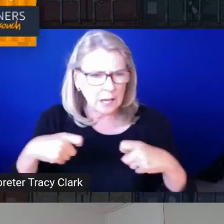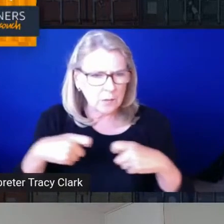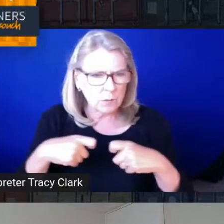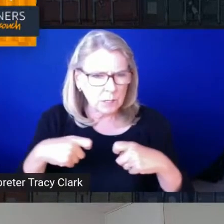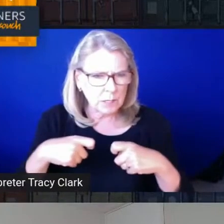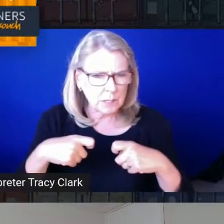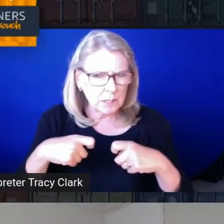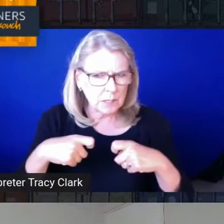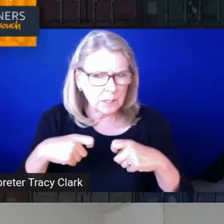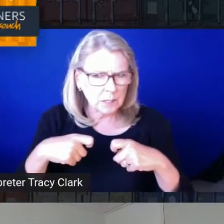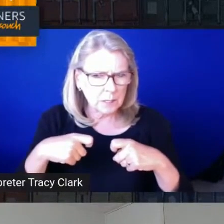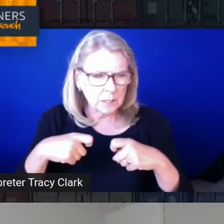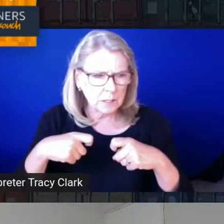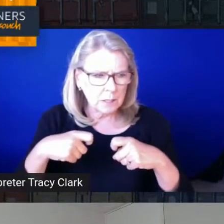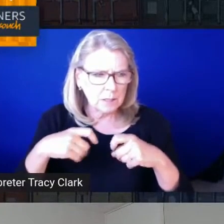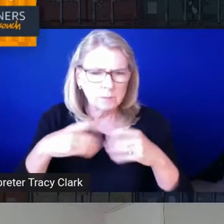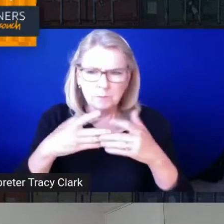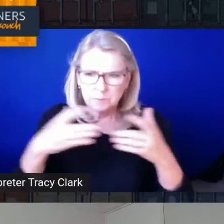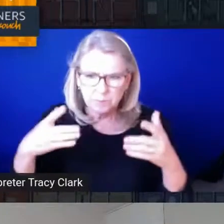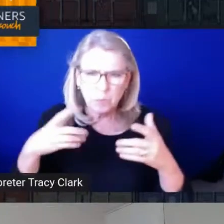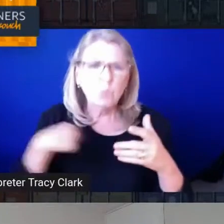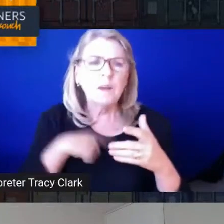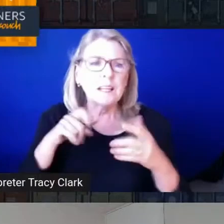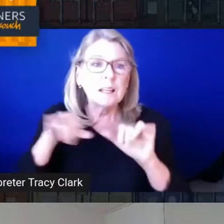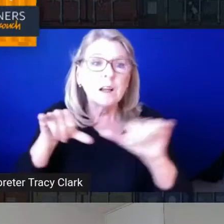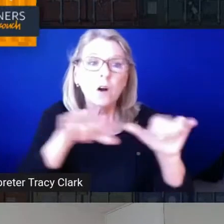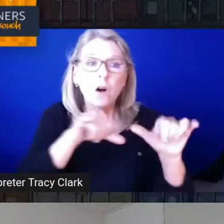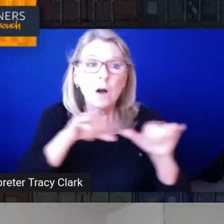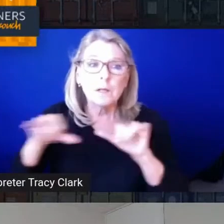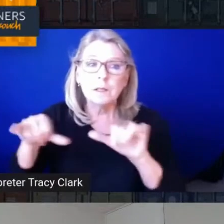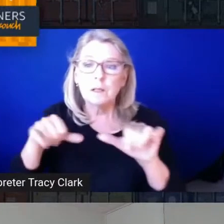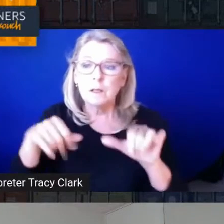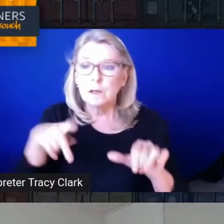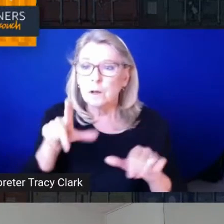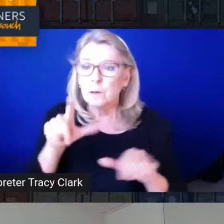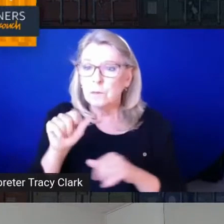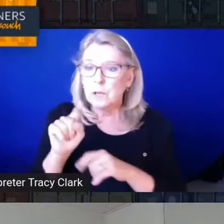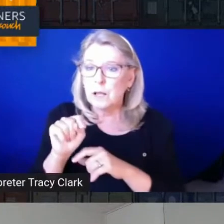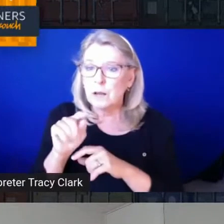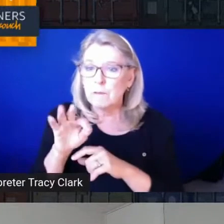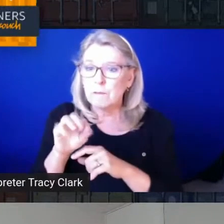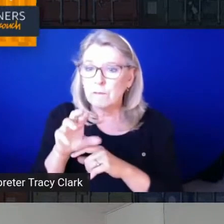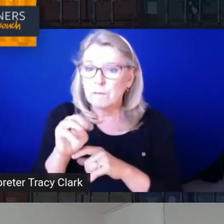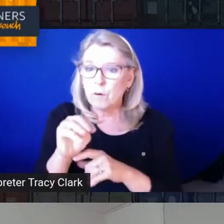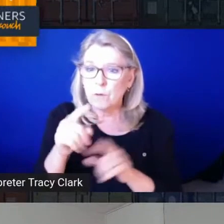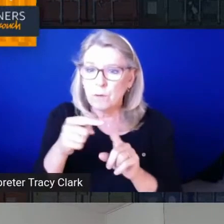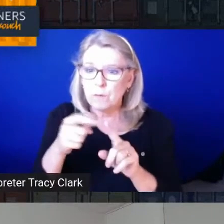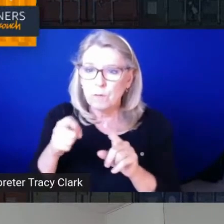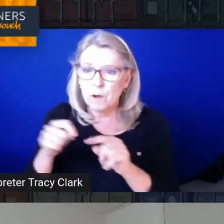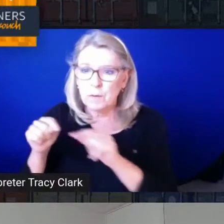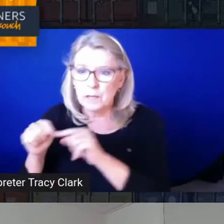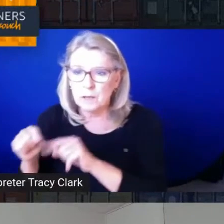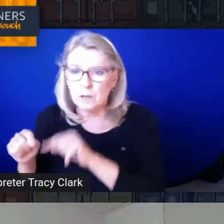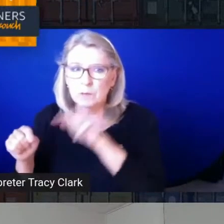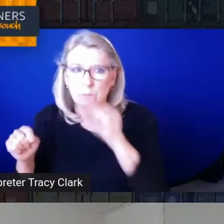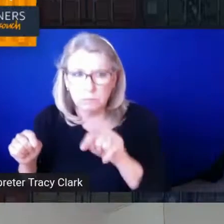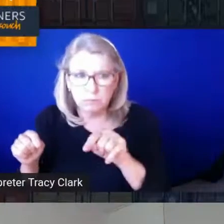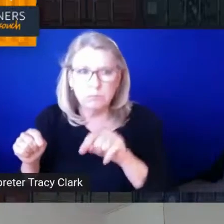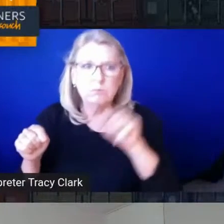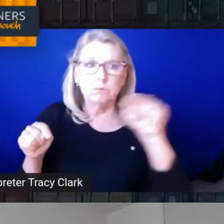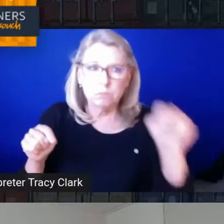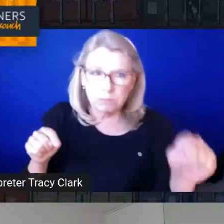a common platform, so from the car up to the edge and then in the cloud. So